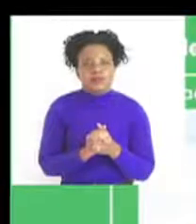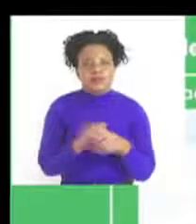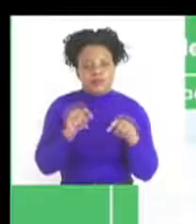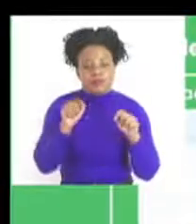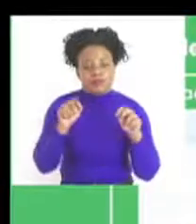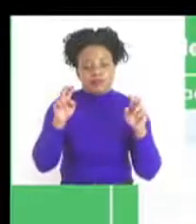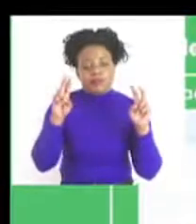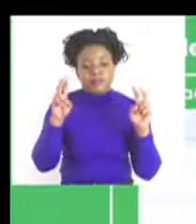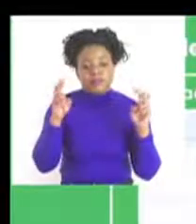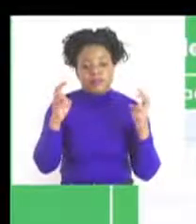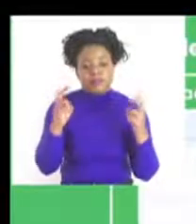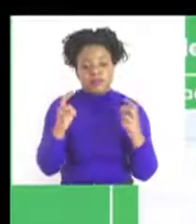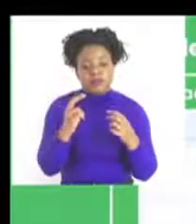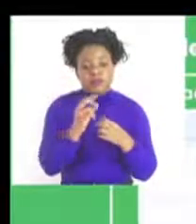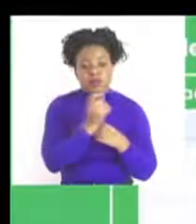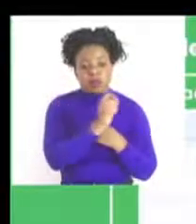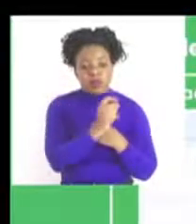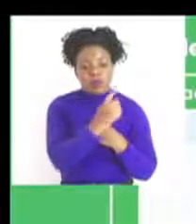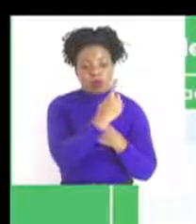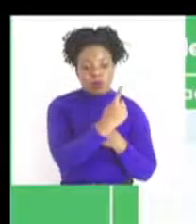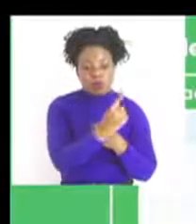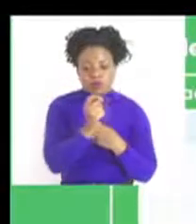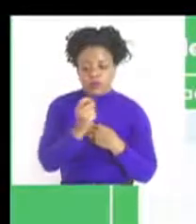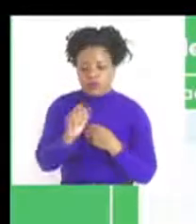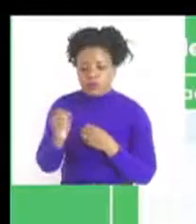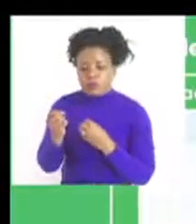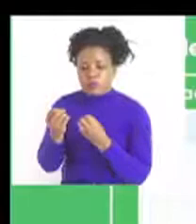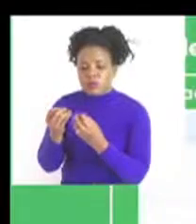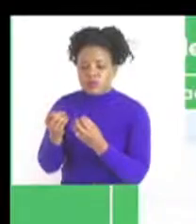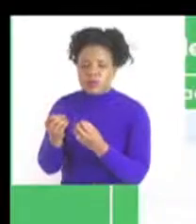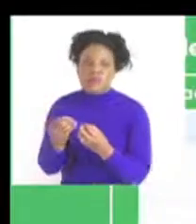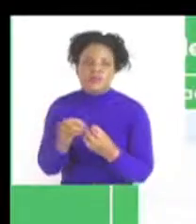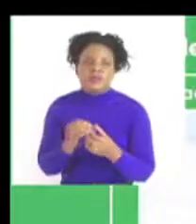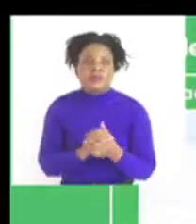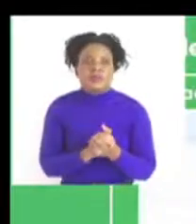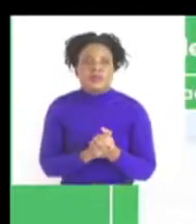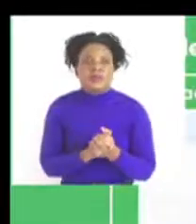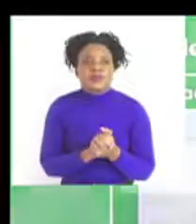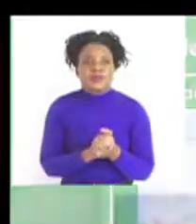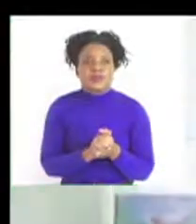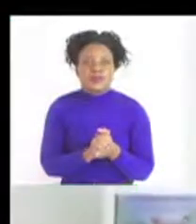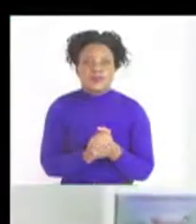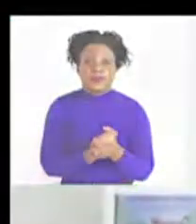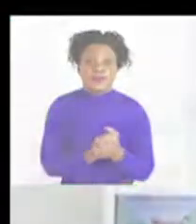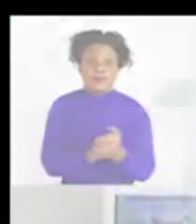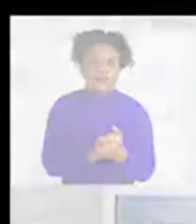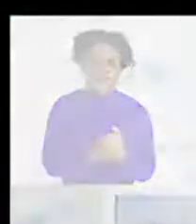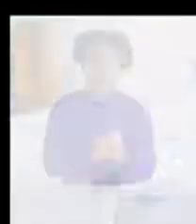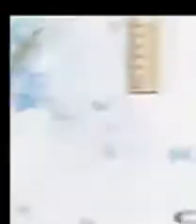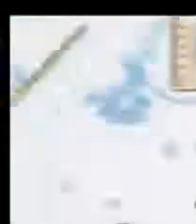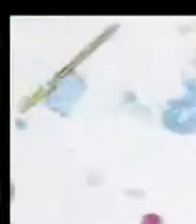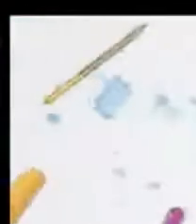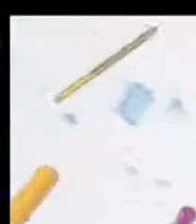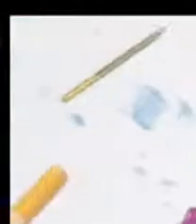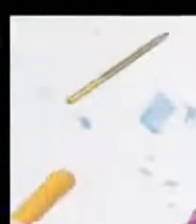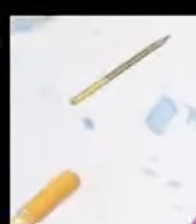Our lesson for today is on singular and plural nouns.